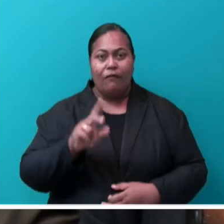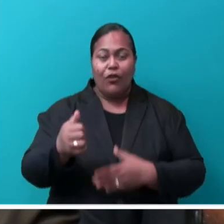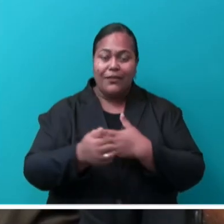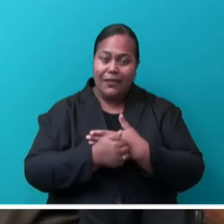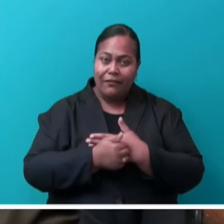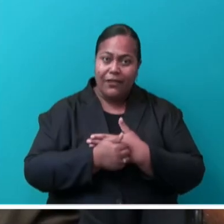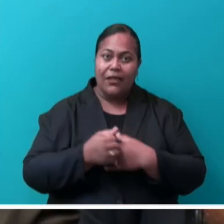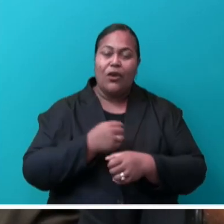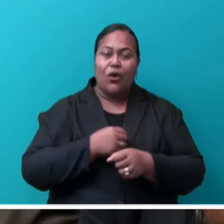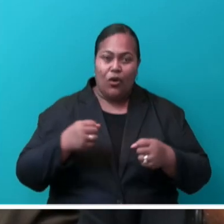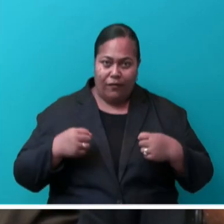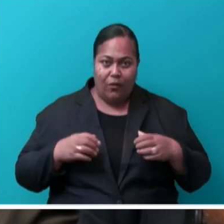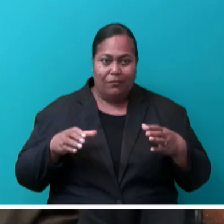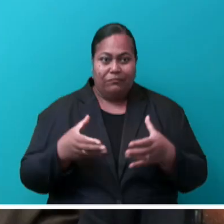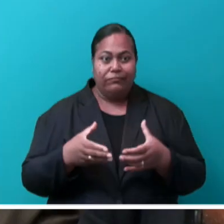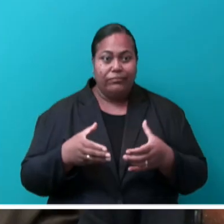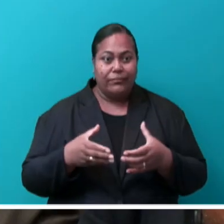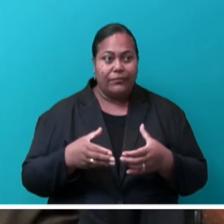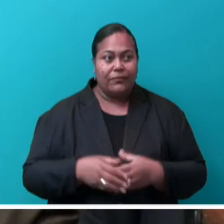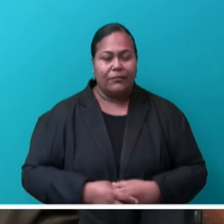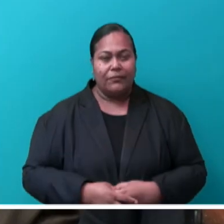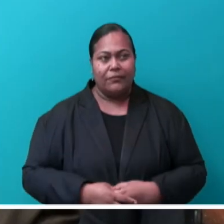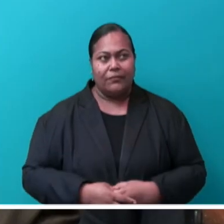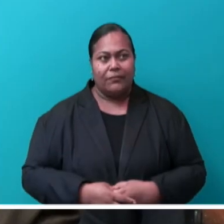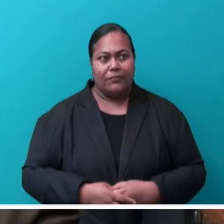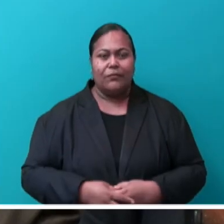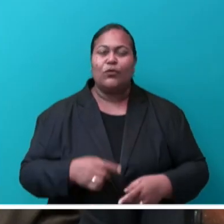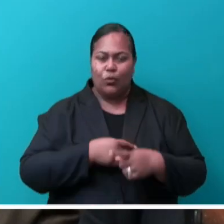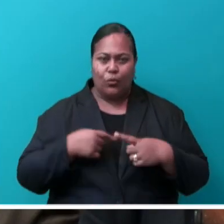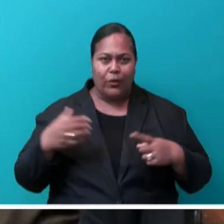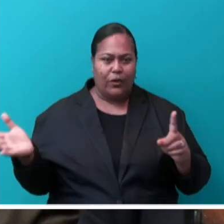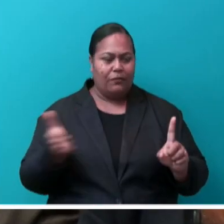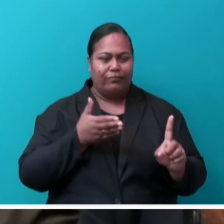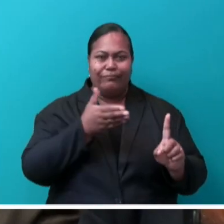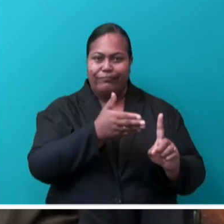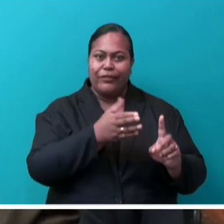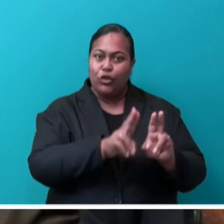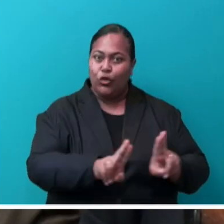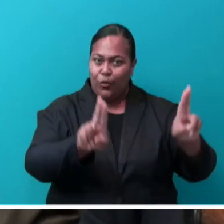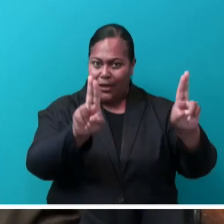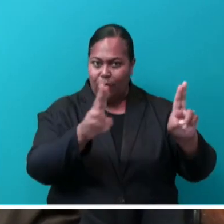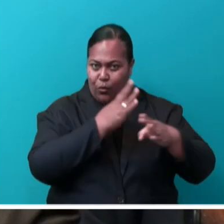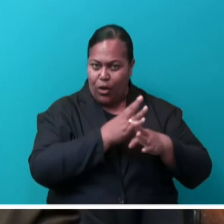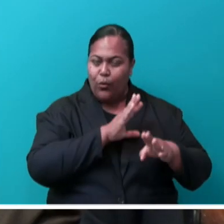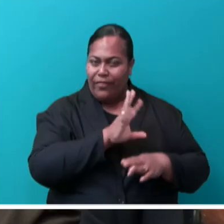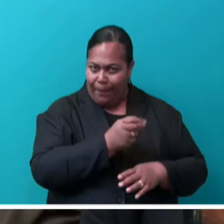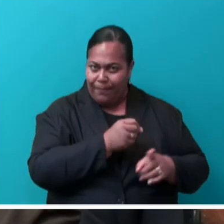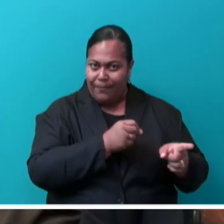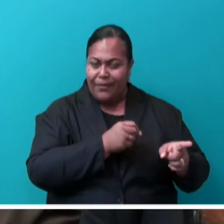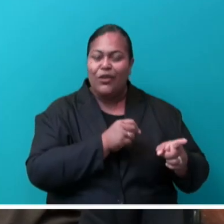our troops are concerned. So we align ourselves to the UN, and then we work with them in the event that,